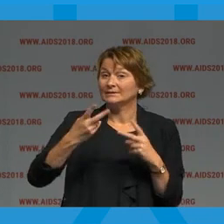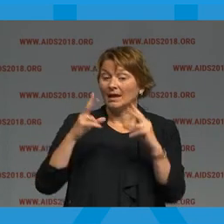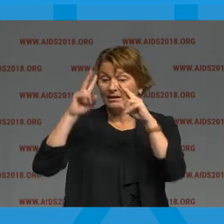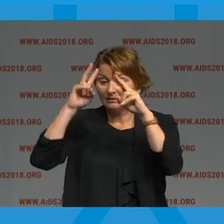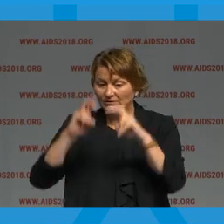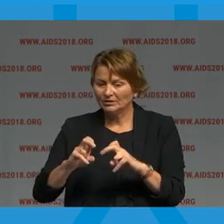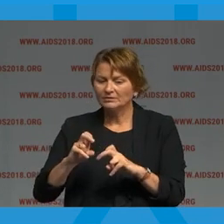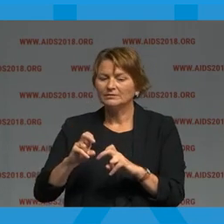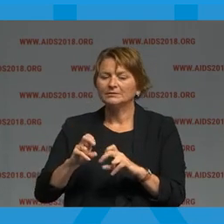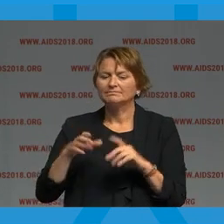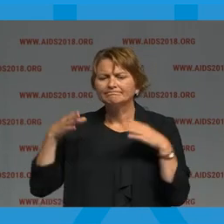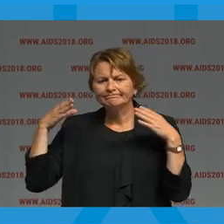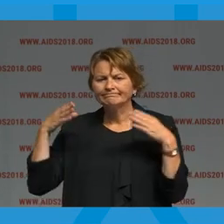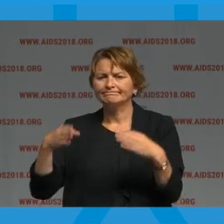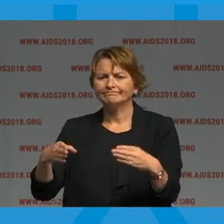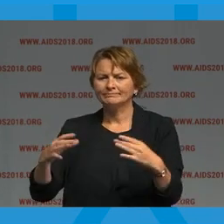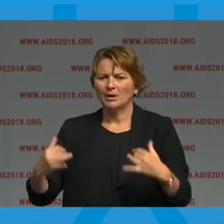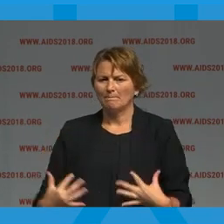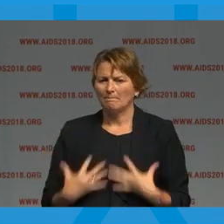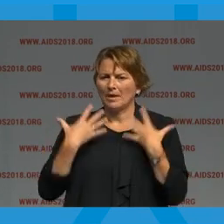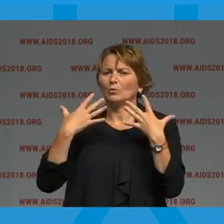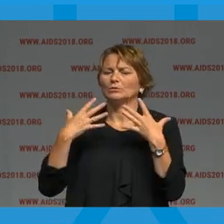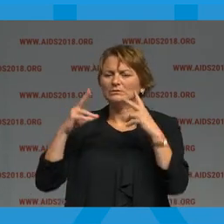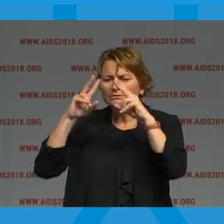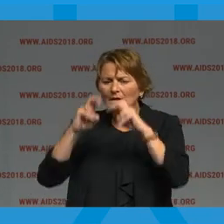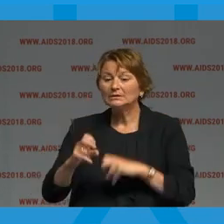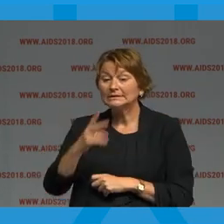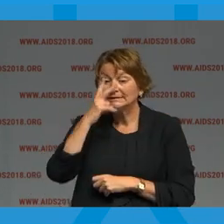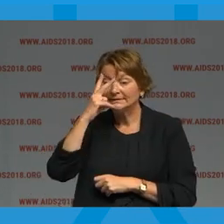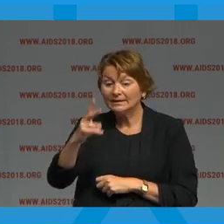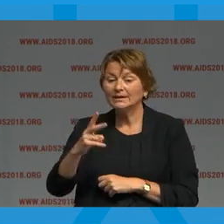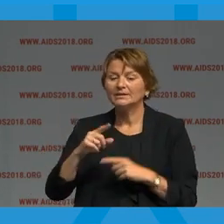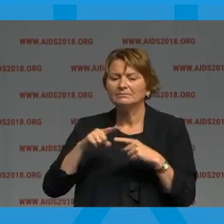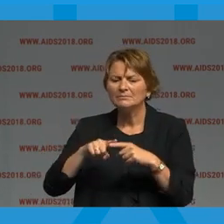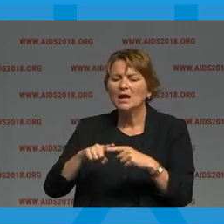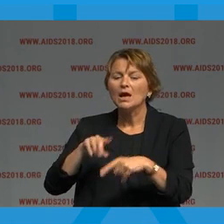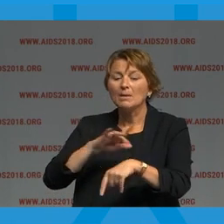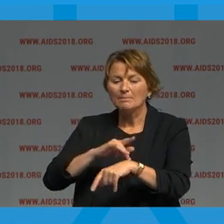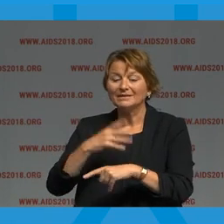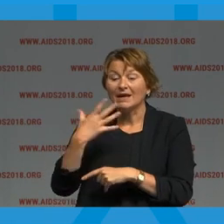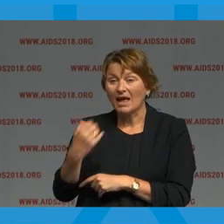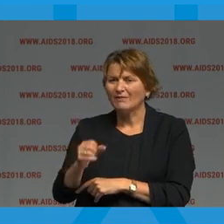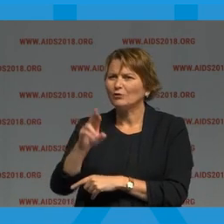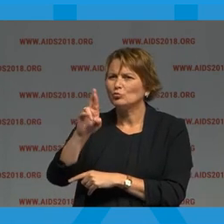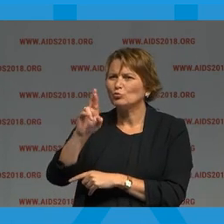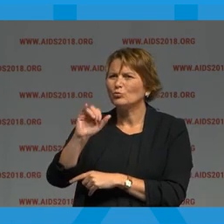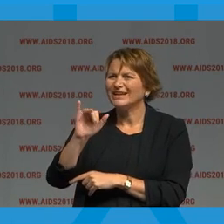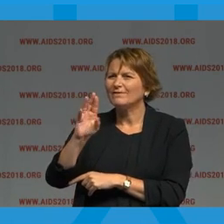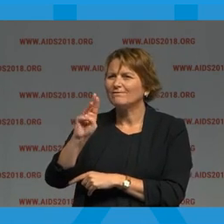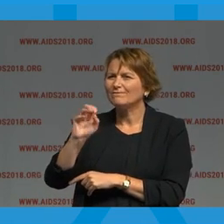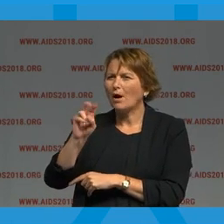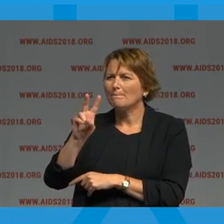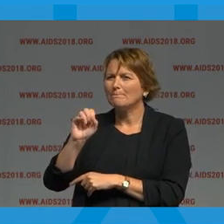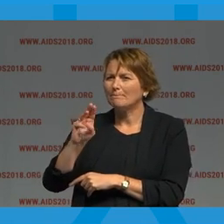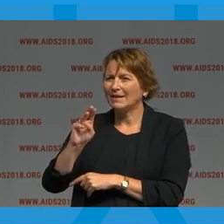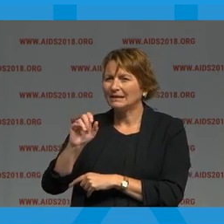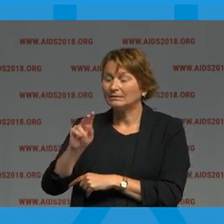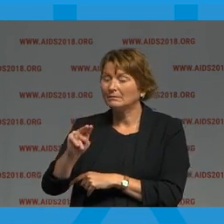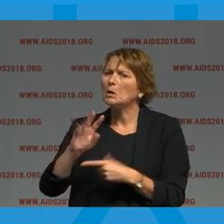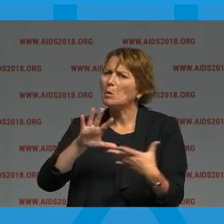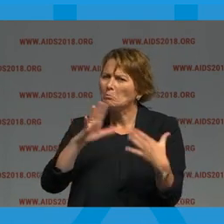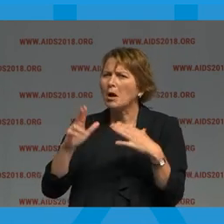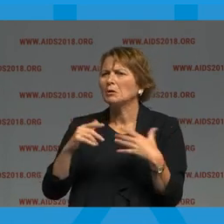inspiring study in which dolutegravir was tested, and as you can see, in patients treated with rifampin, dolutegravir achieved